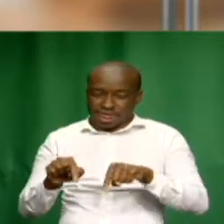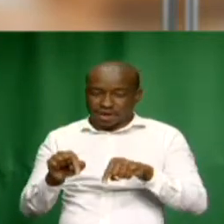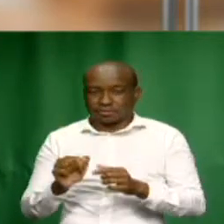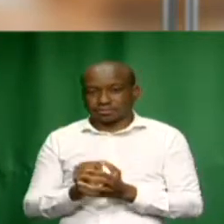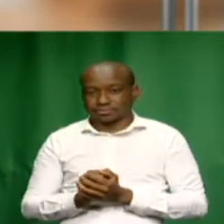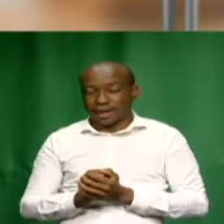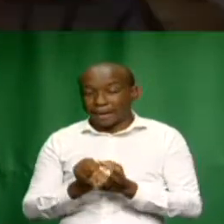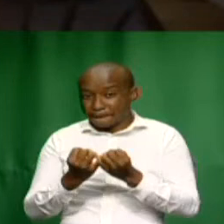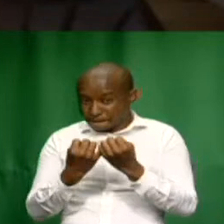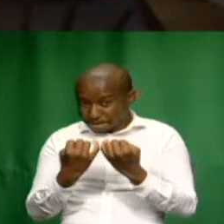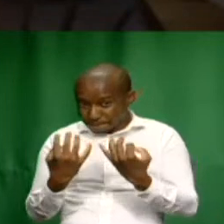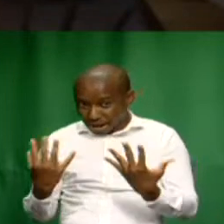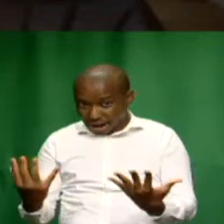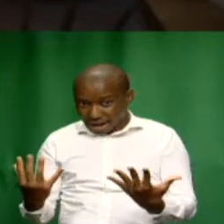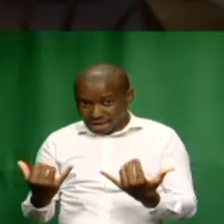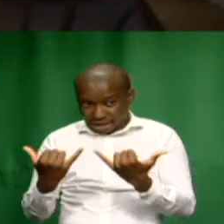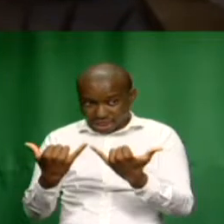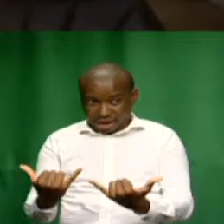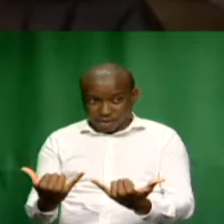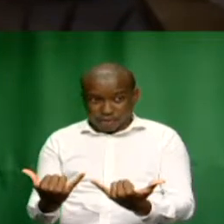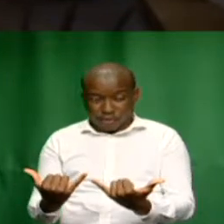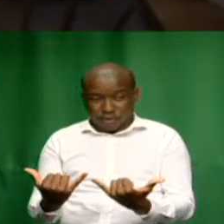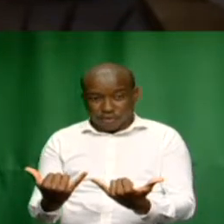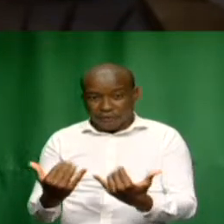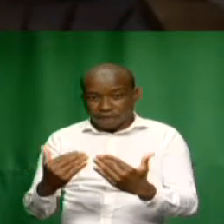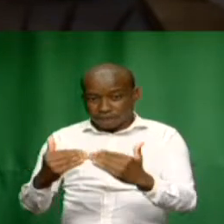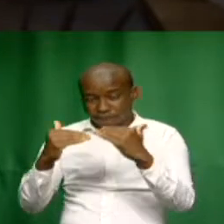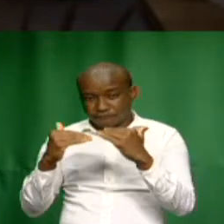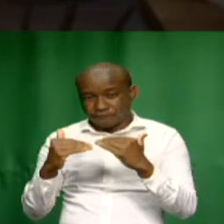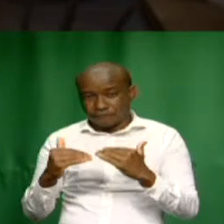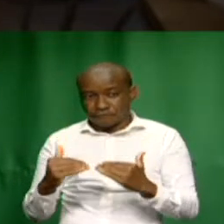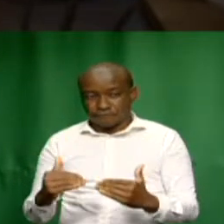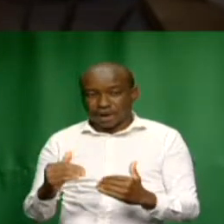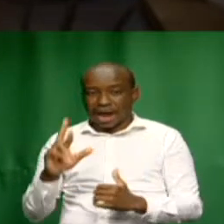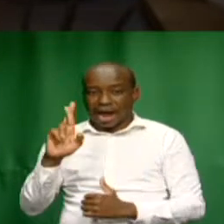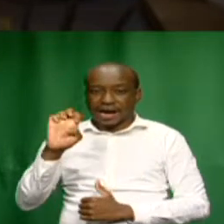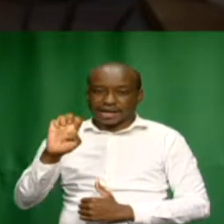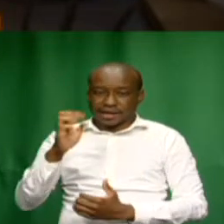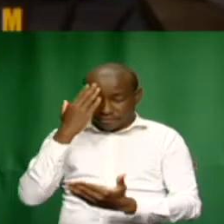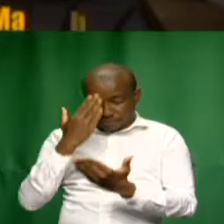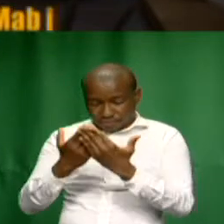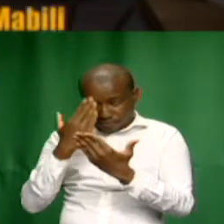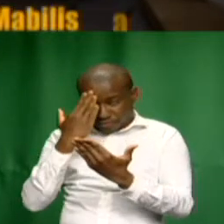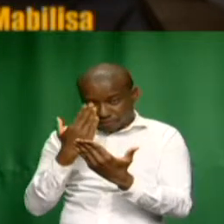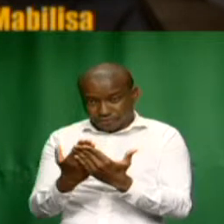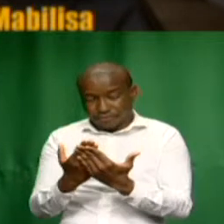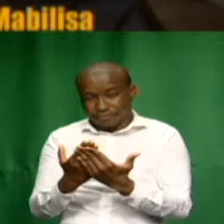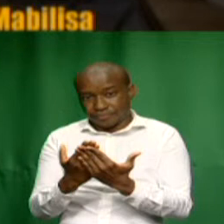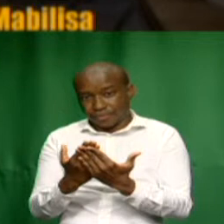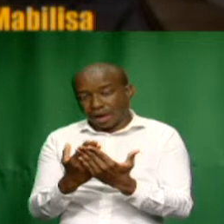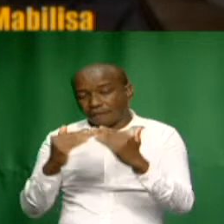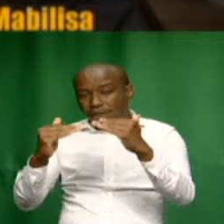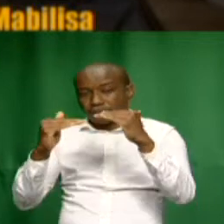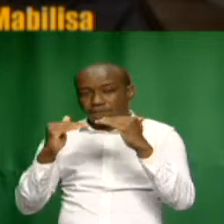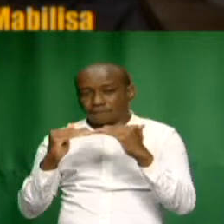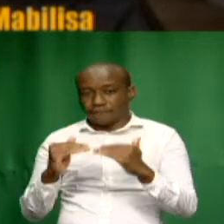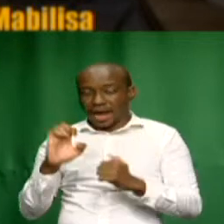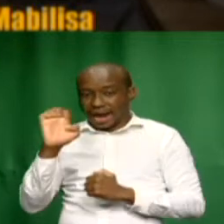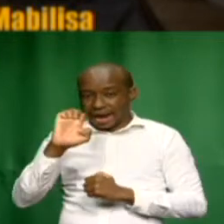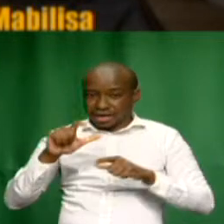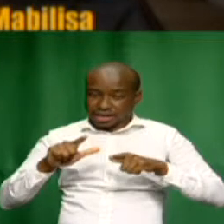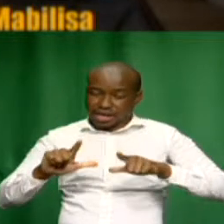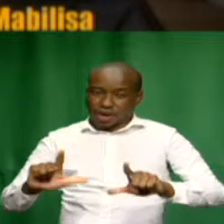have mathematics, followed by religious education, followed by